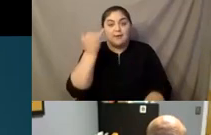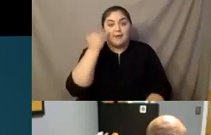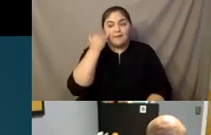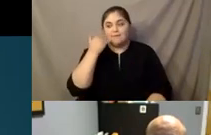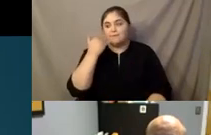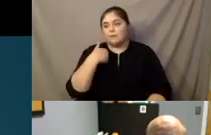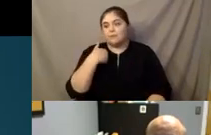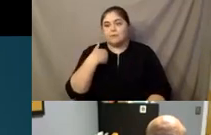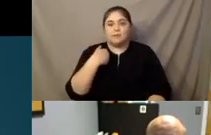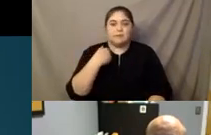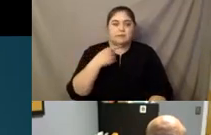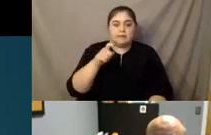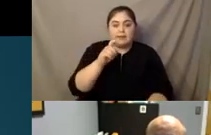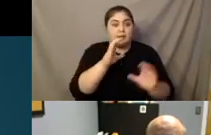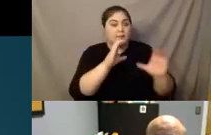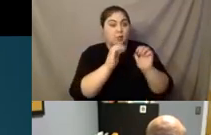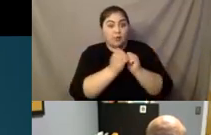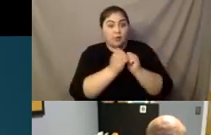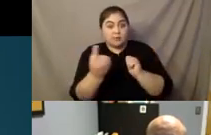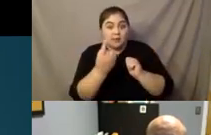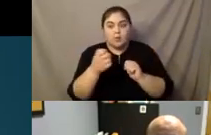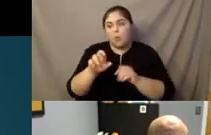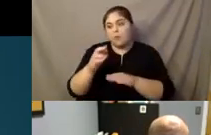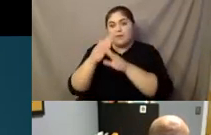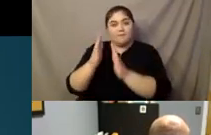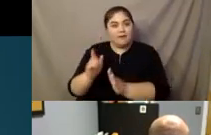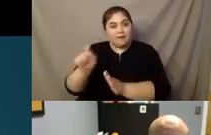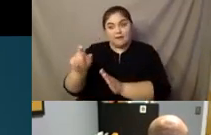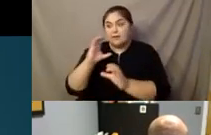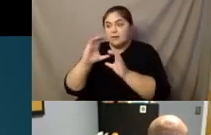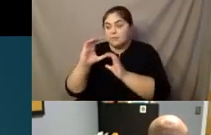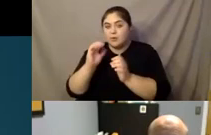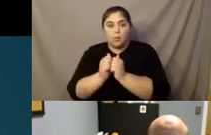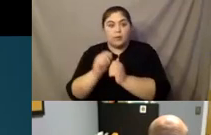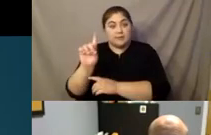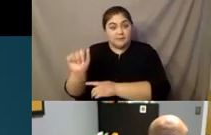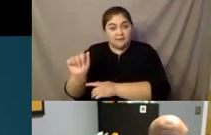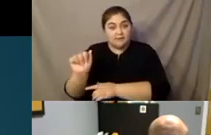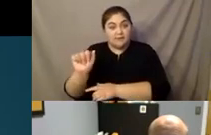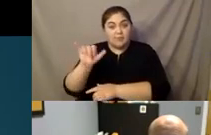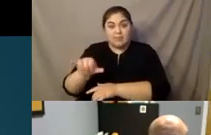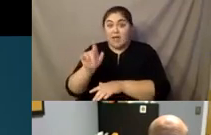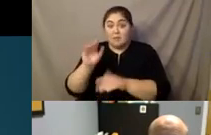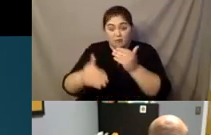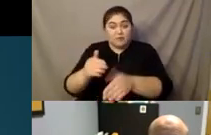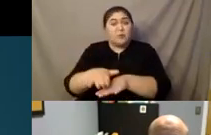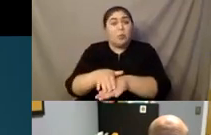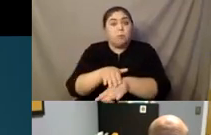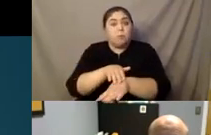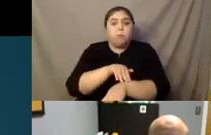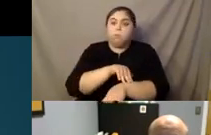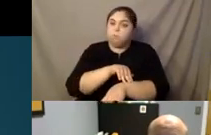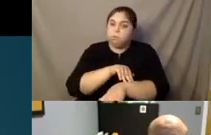where either we needed to communicate with somebody or the defendant needed to communicate with the defense attorney, that has slowed down to just